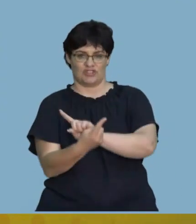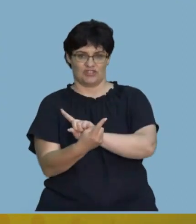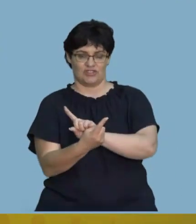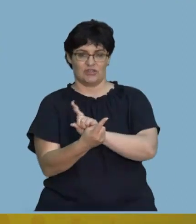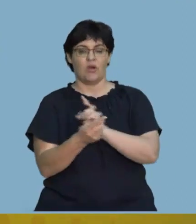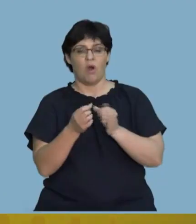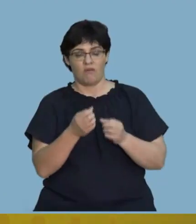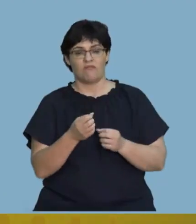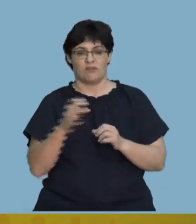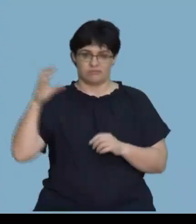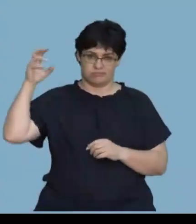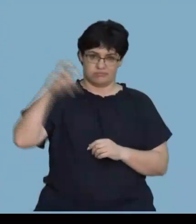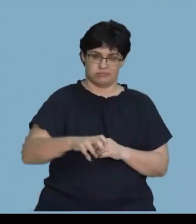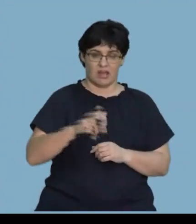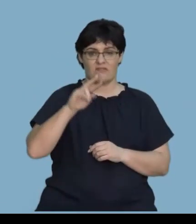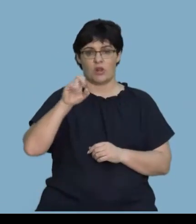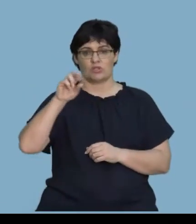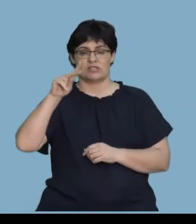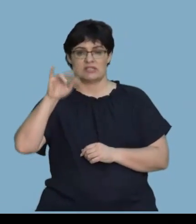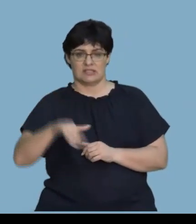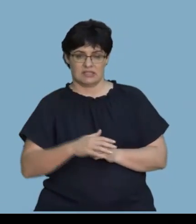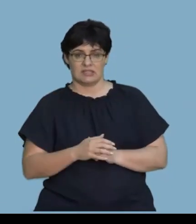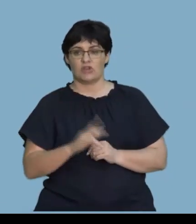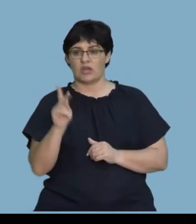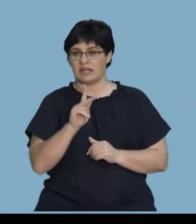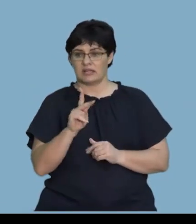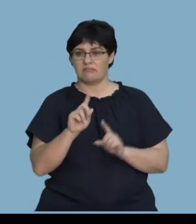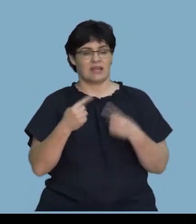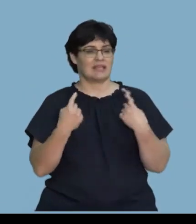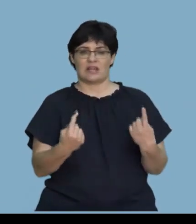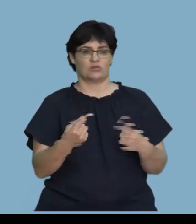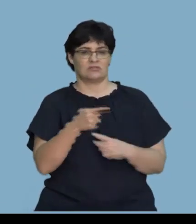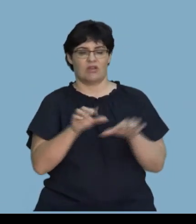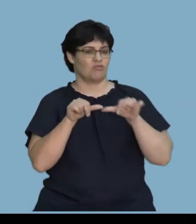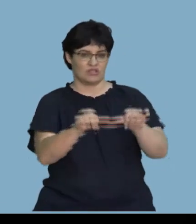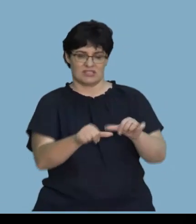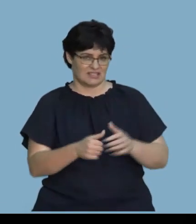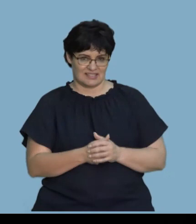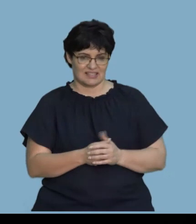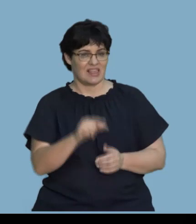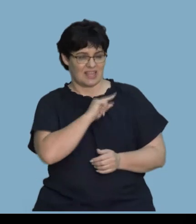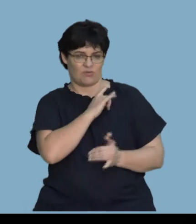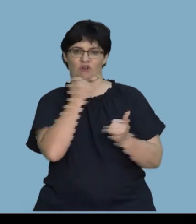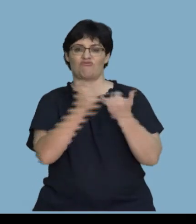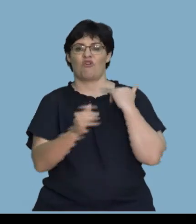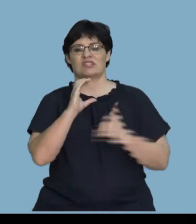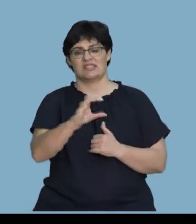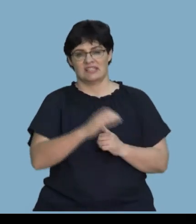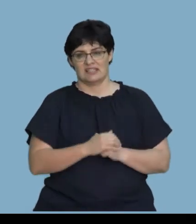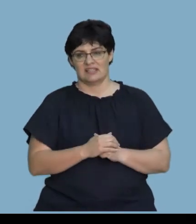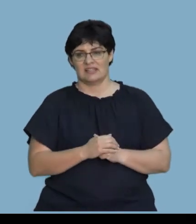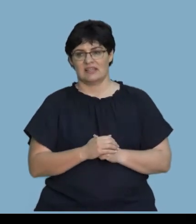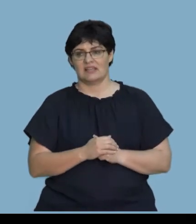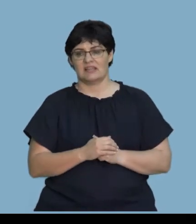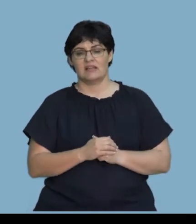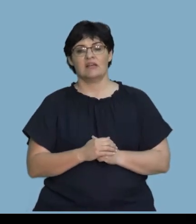of velocity. So if the velocity changes, kinetic energy cannot remain constant. For that reason, it's wrong, okay? The